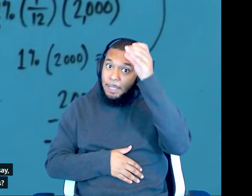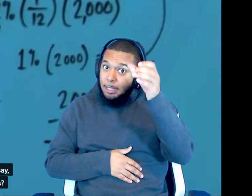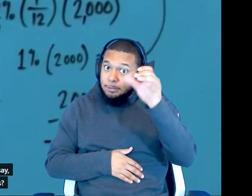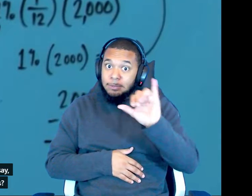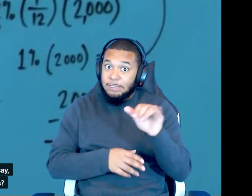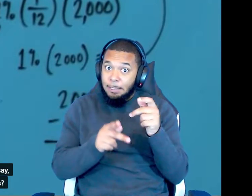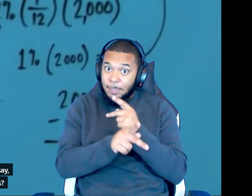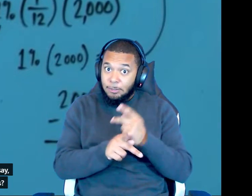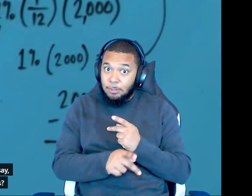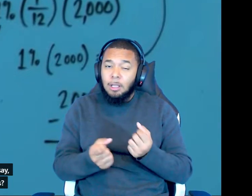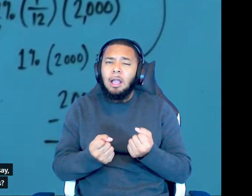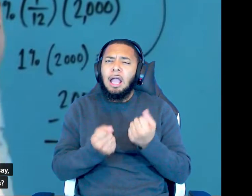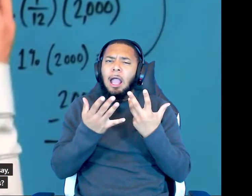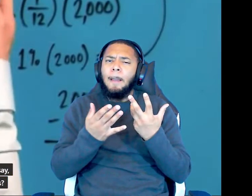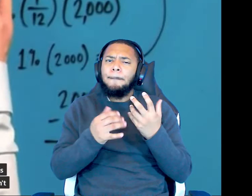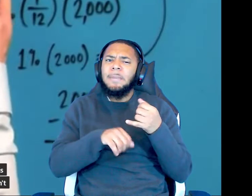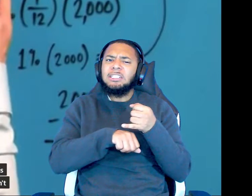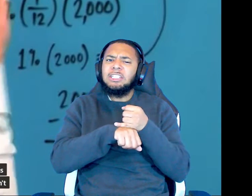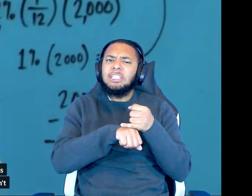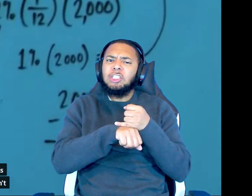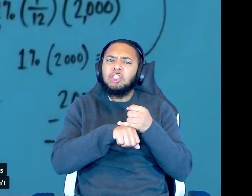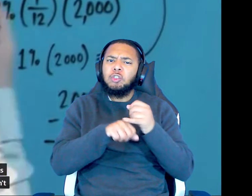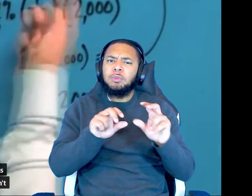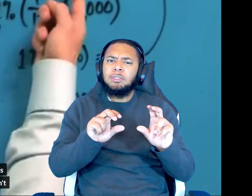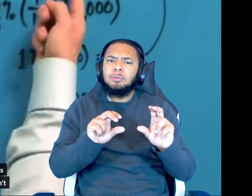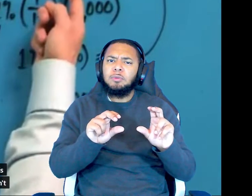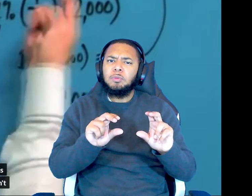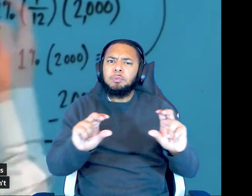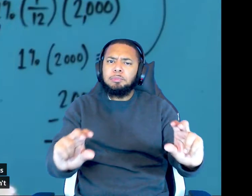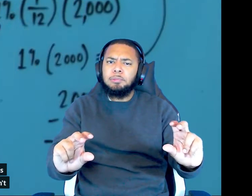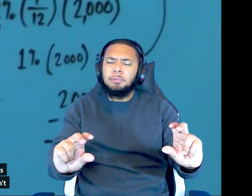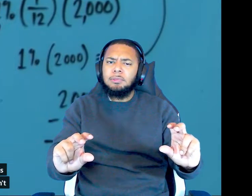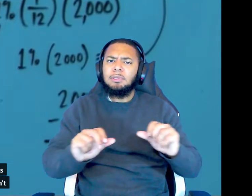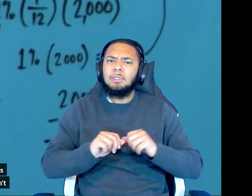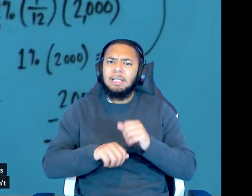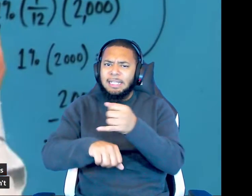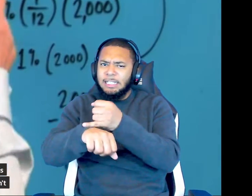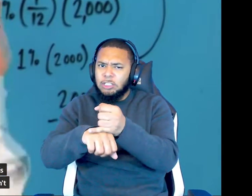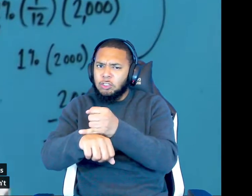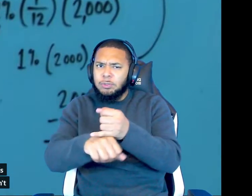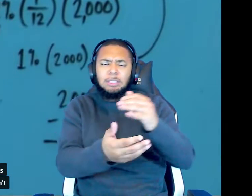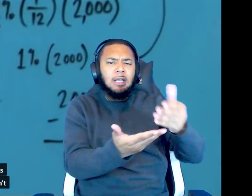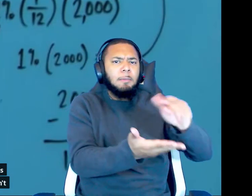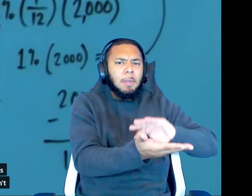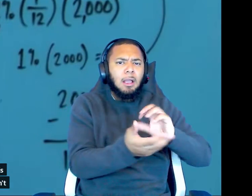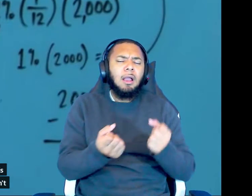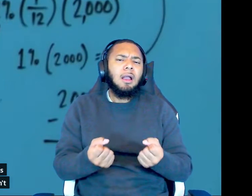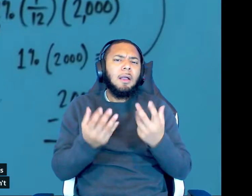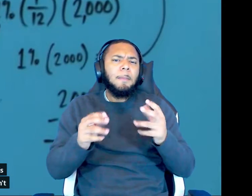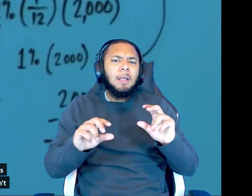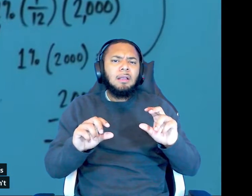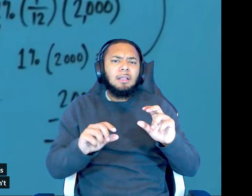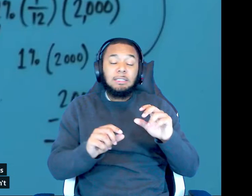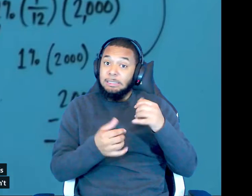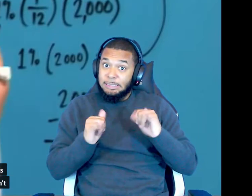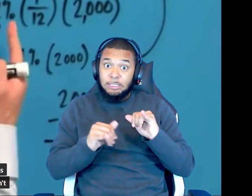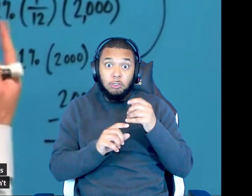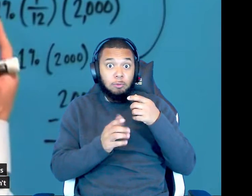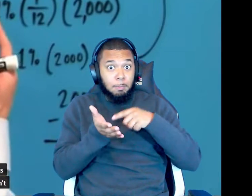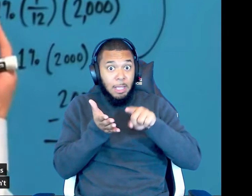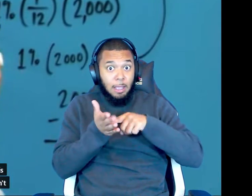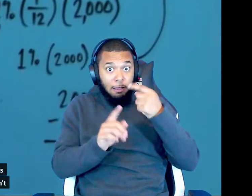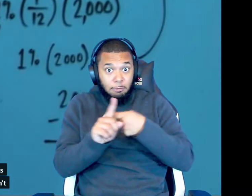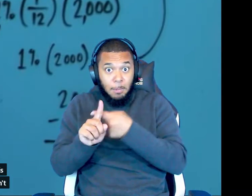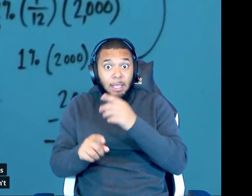well, how much in interest is this $66 and how much in principal is this $66?